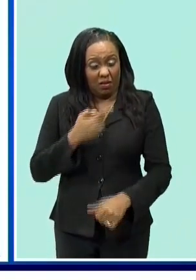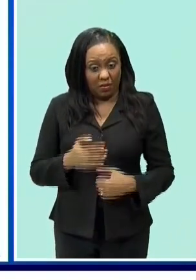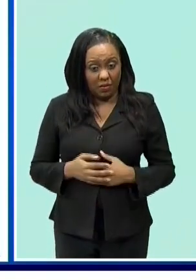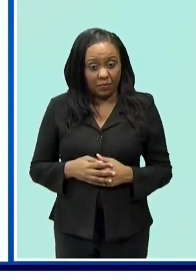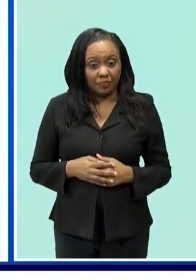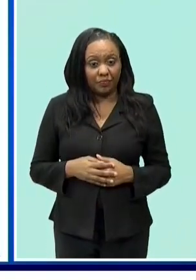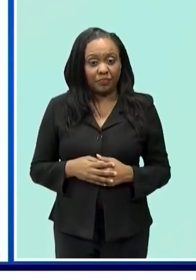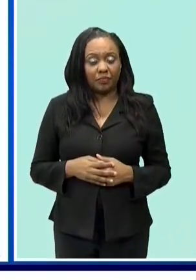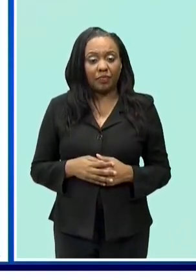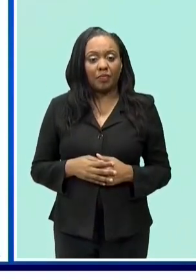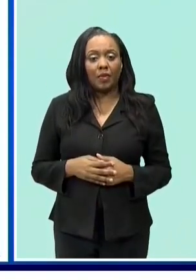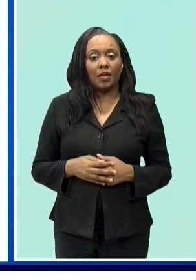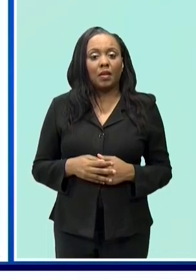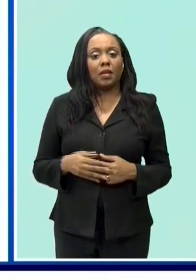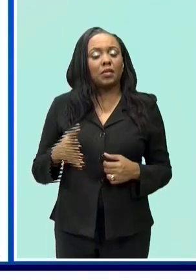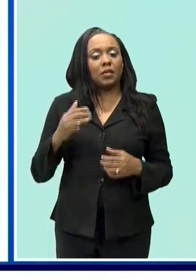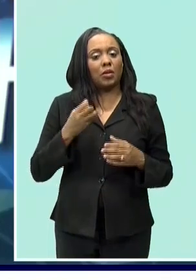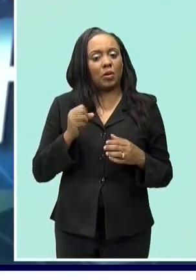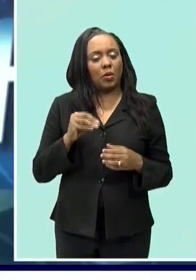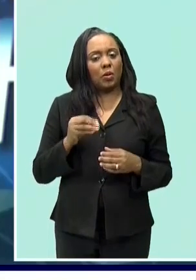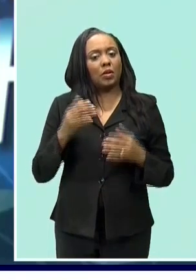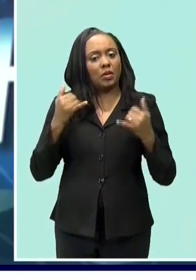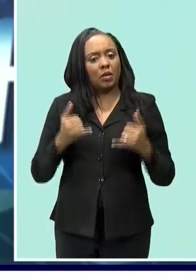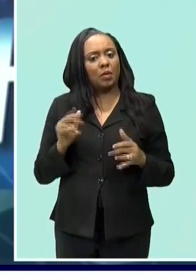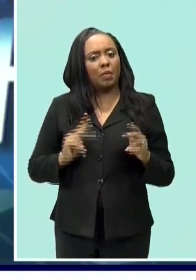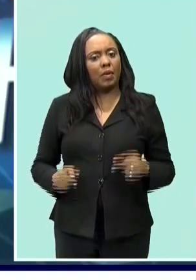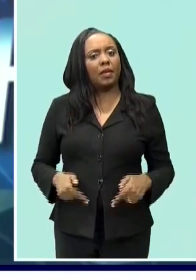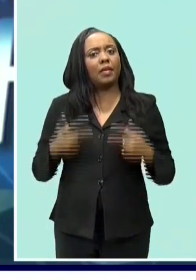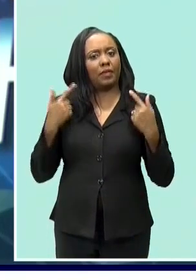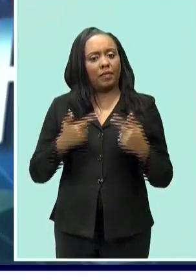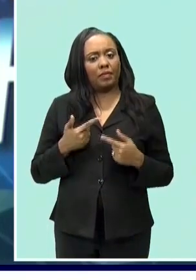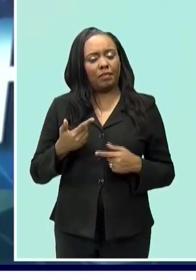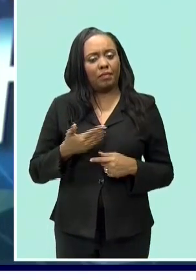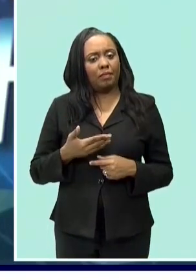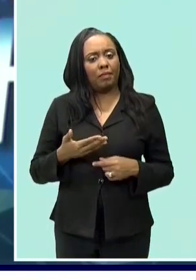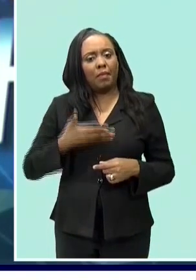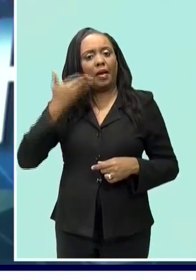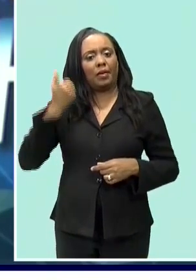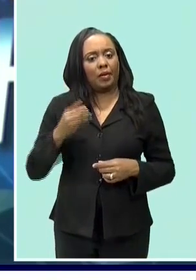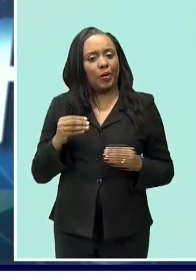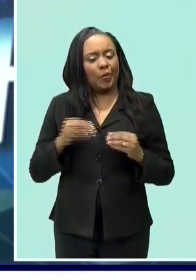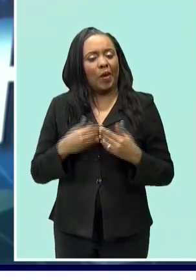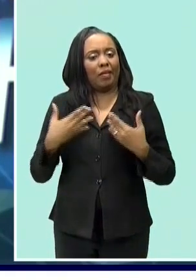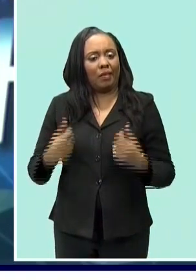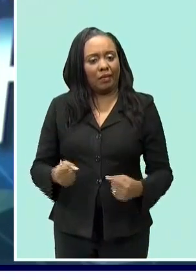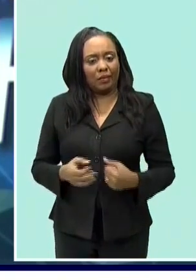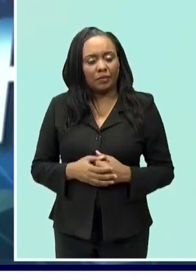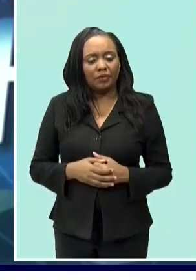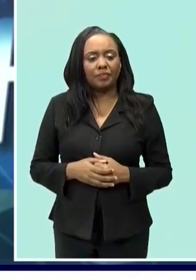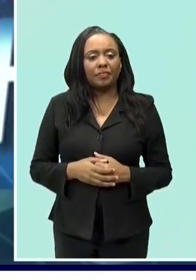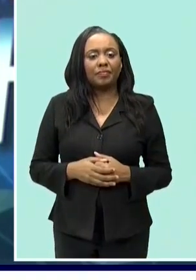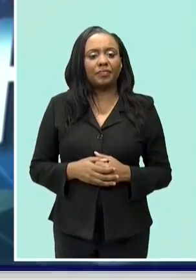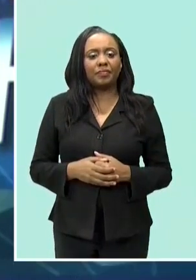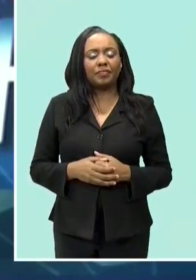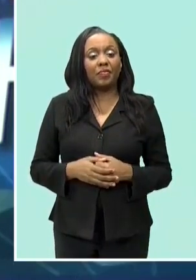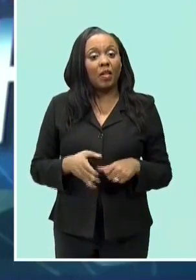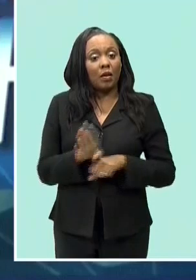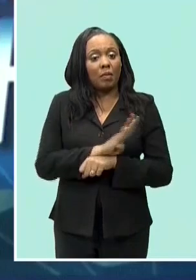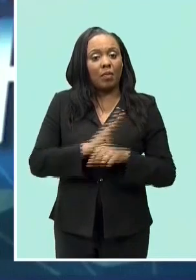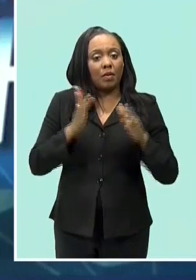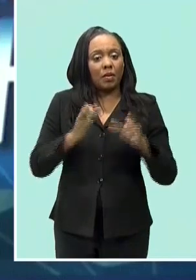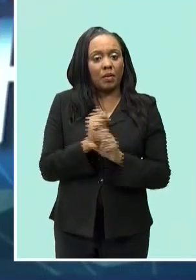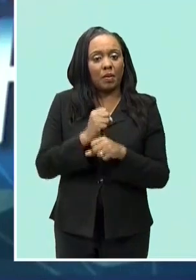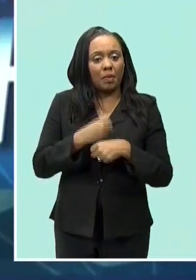it down to less than 10%. Barbadian manufacturers and distributors alike will have the opportunity to have their